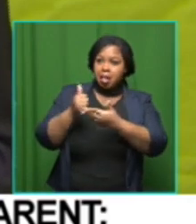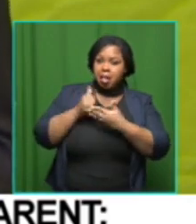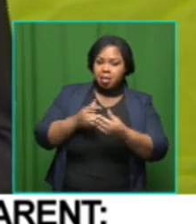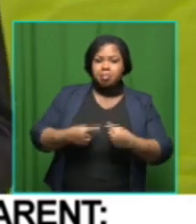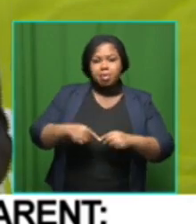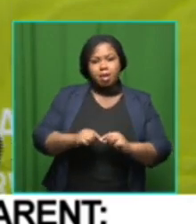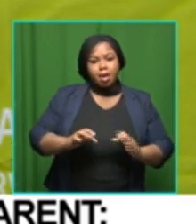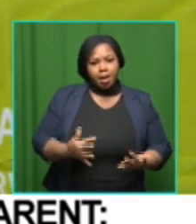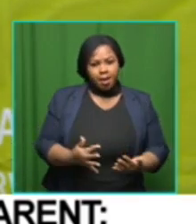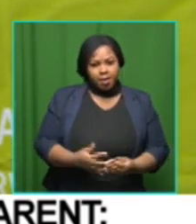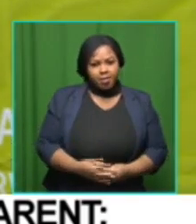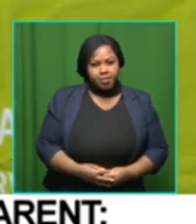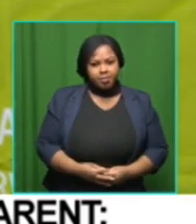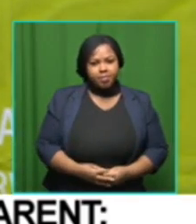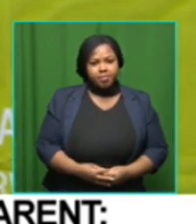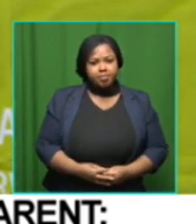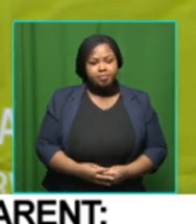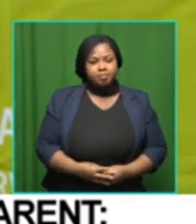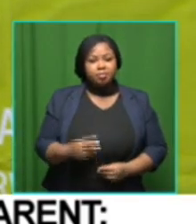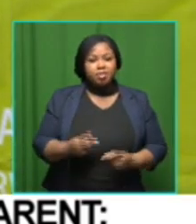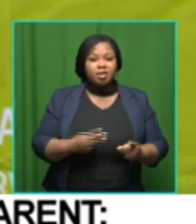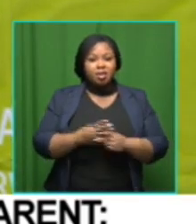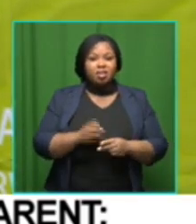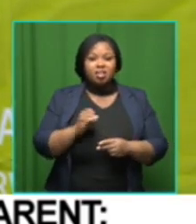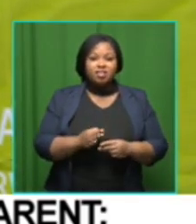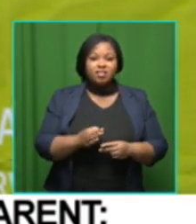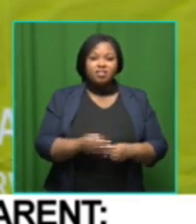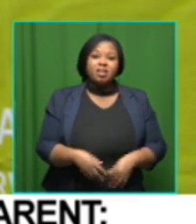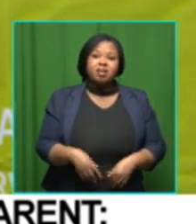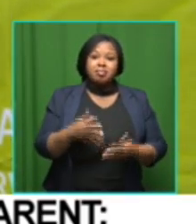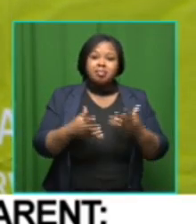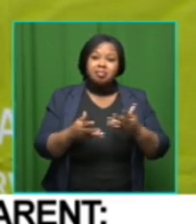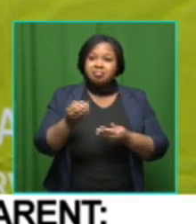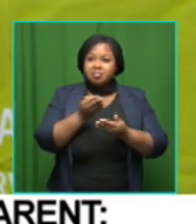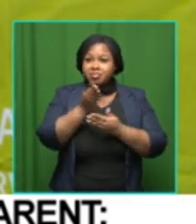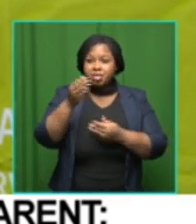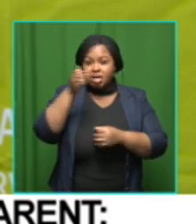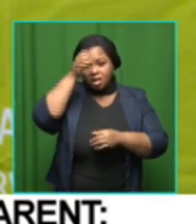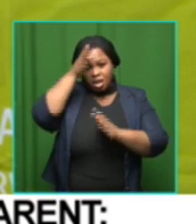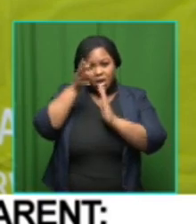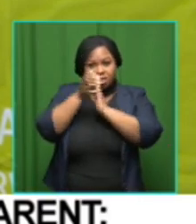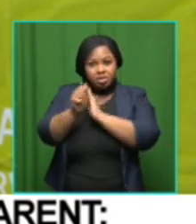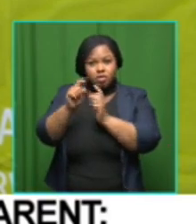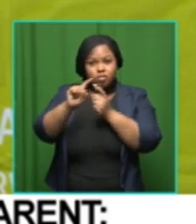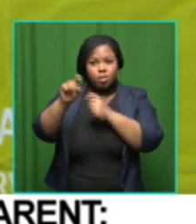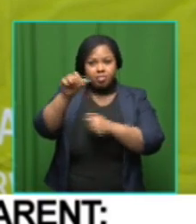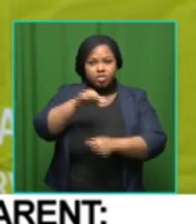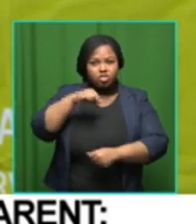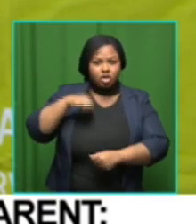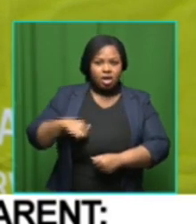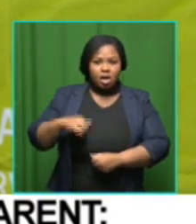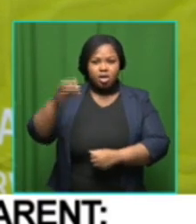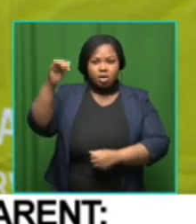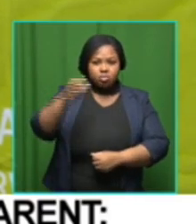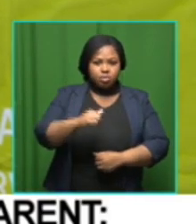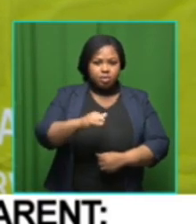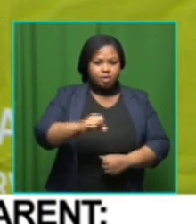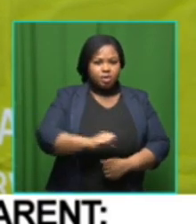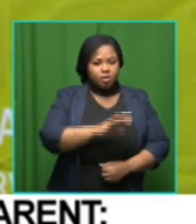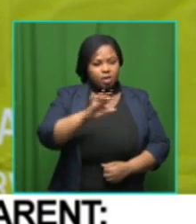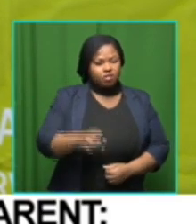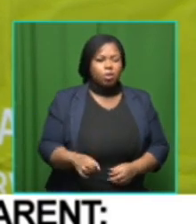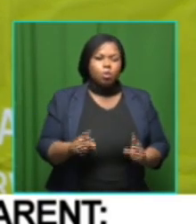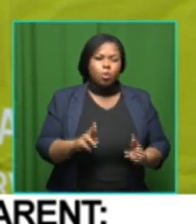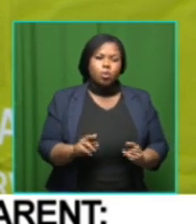with. When we have any of those experts coming through to South Africa, we hope it's going to be soon. They'll actually be helping us to